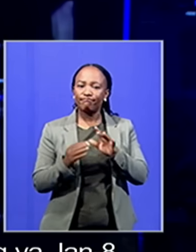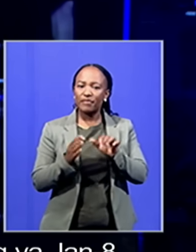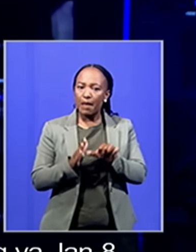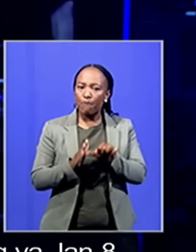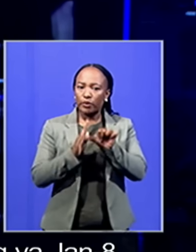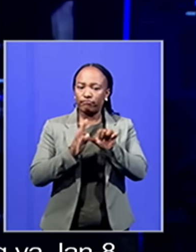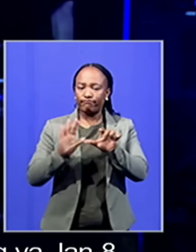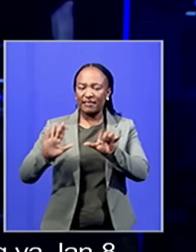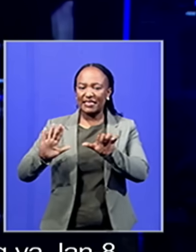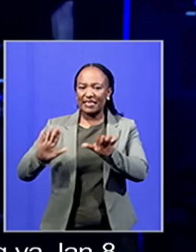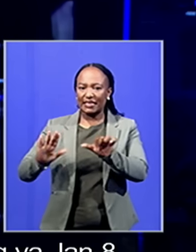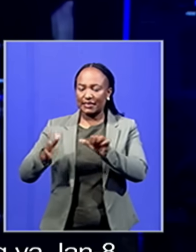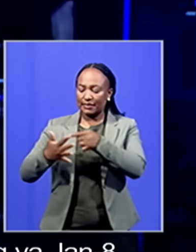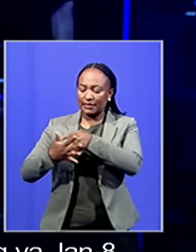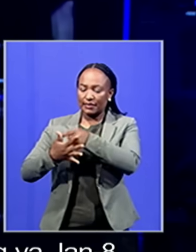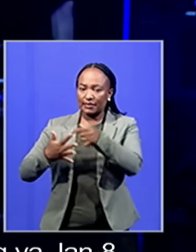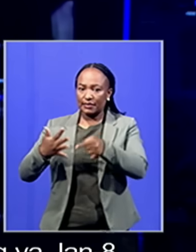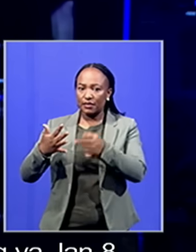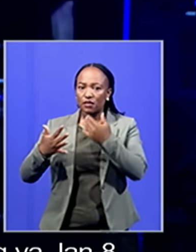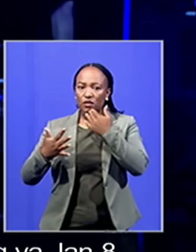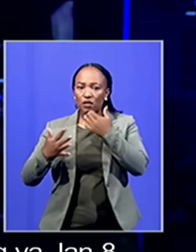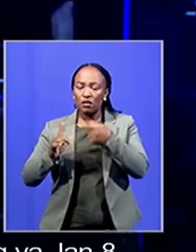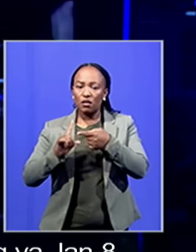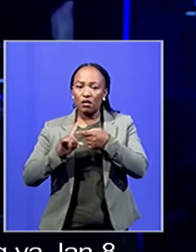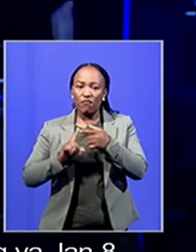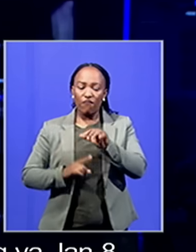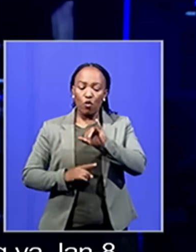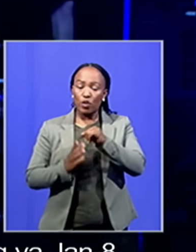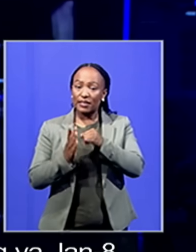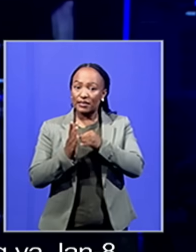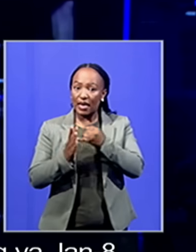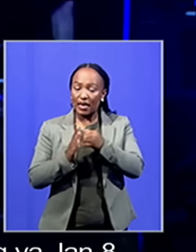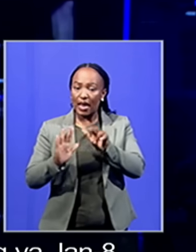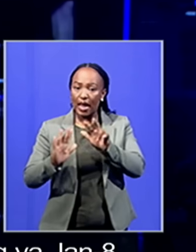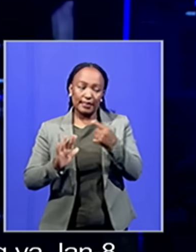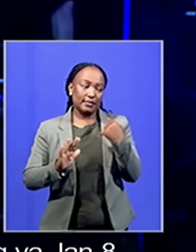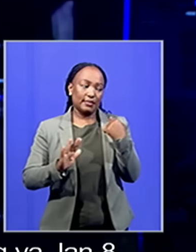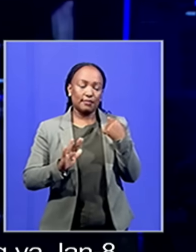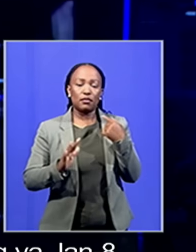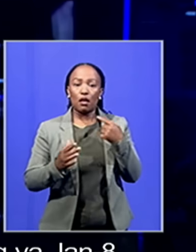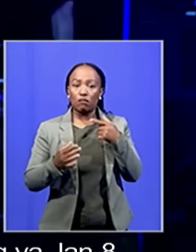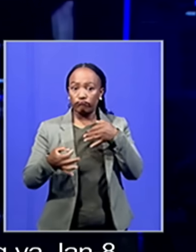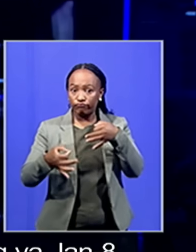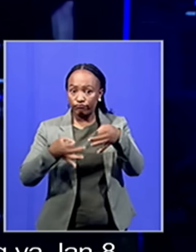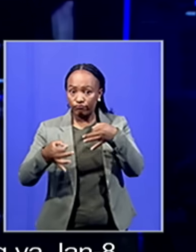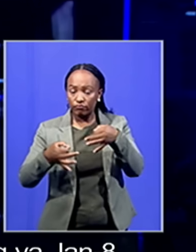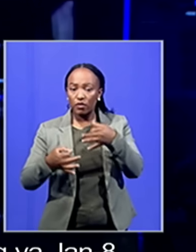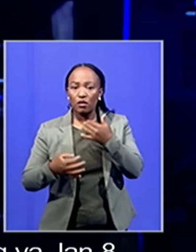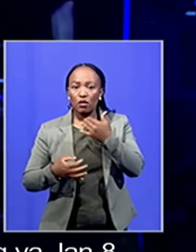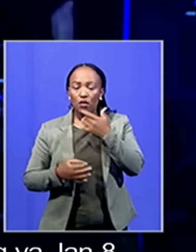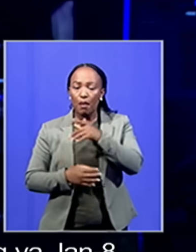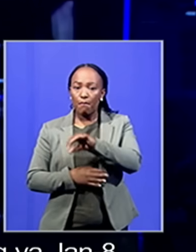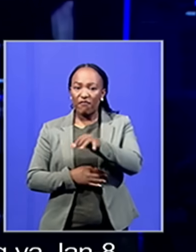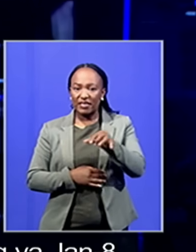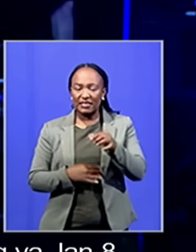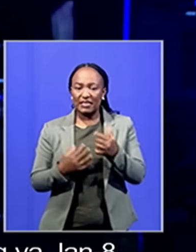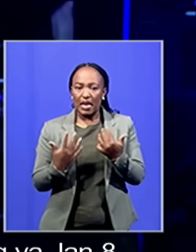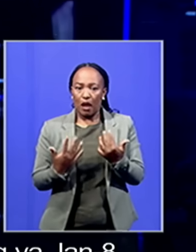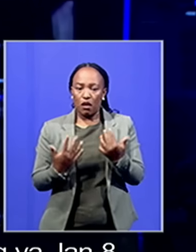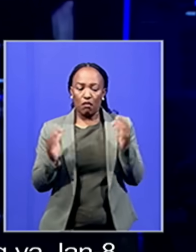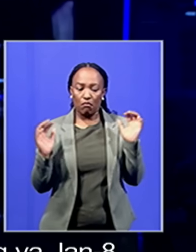tse tsheletseng tse hlaheletseng puong ya mokga ya January 8. Baromuwa ba boromokga ba diprovinse tse 9 ba tla ba teng